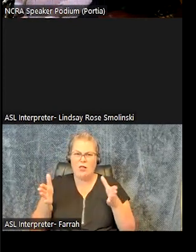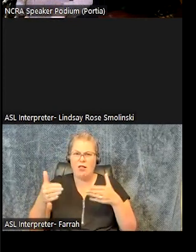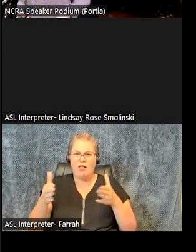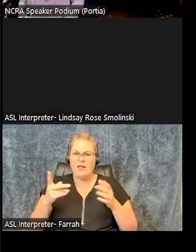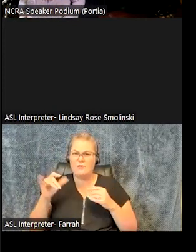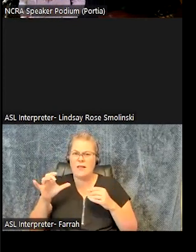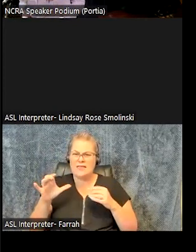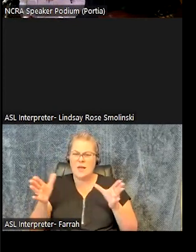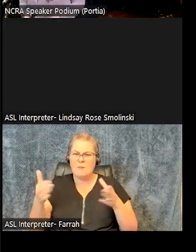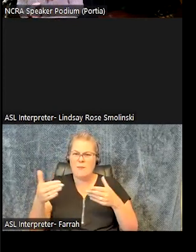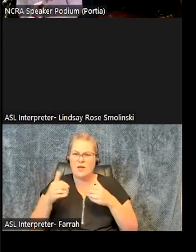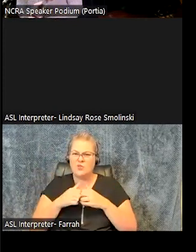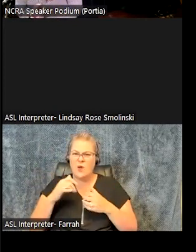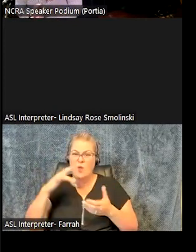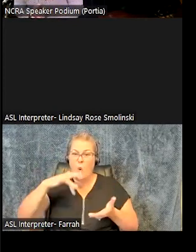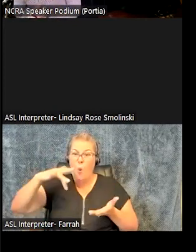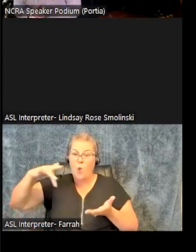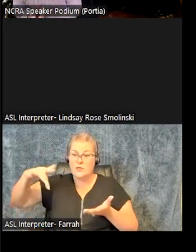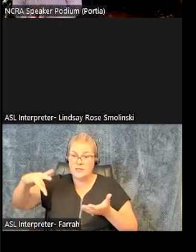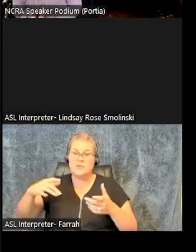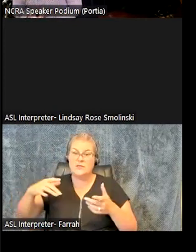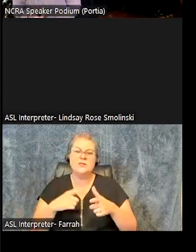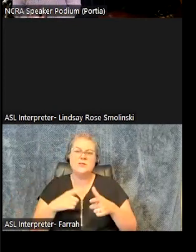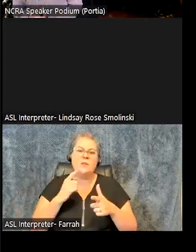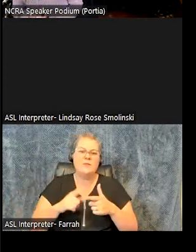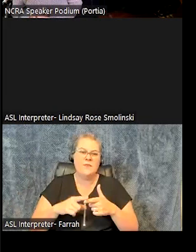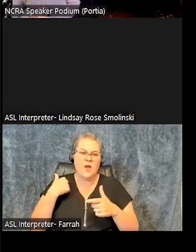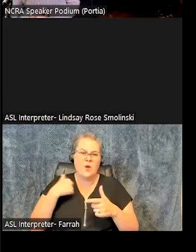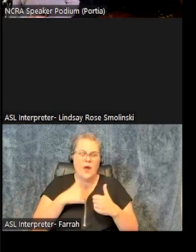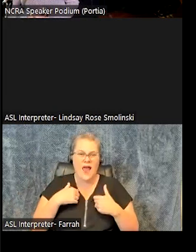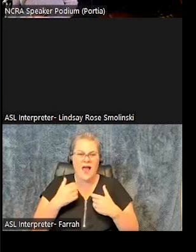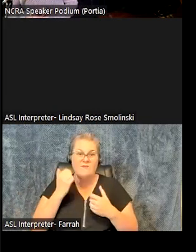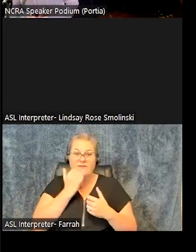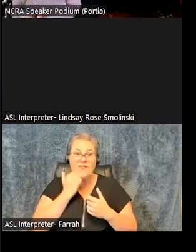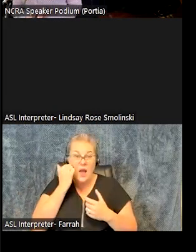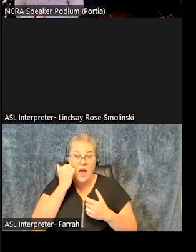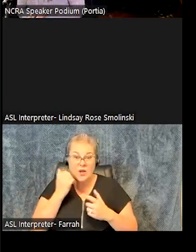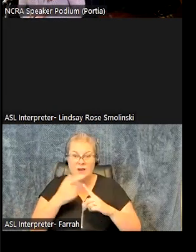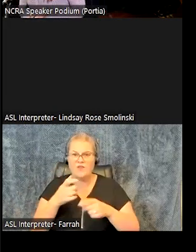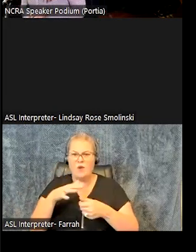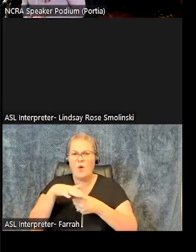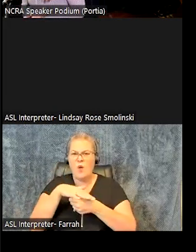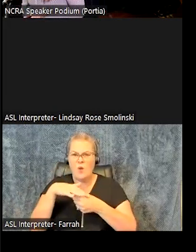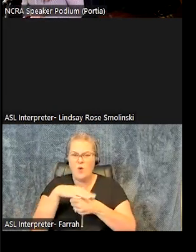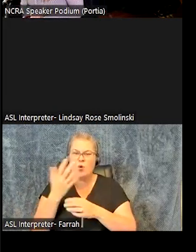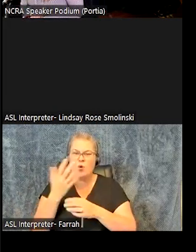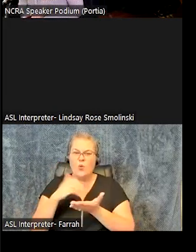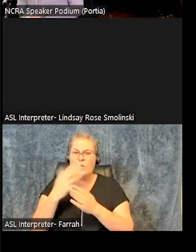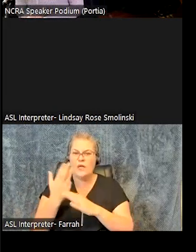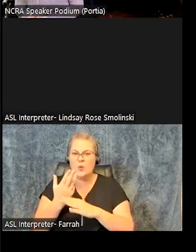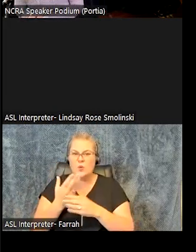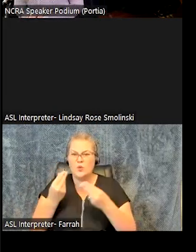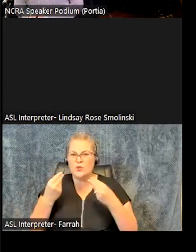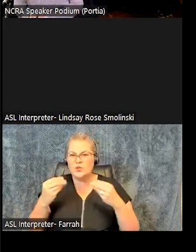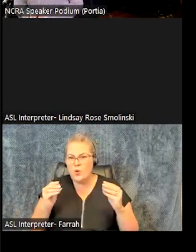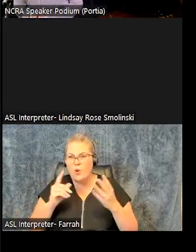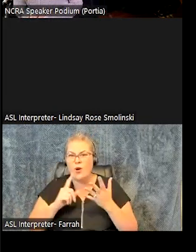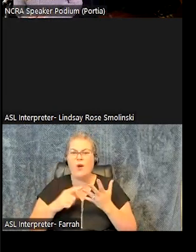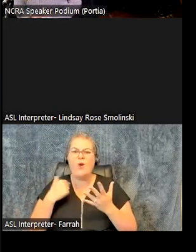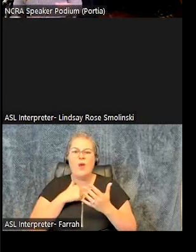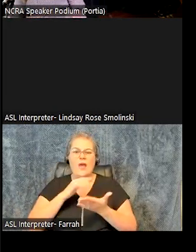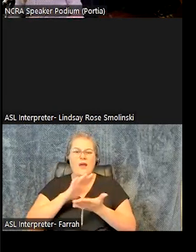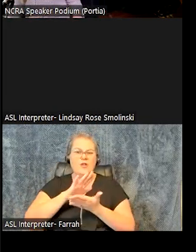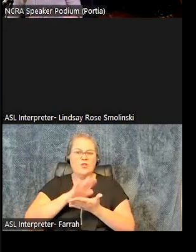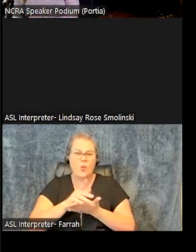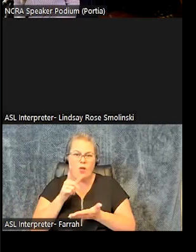with a lot of holes printed out of them. We have some fabric from a local reuse store. We have school lunch milk cartons,